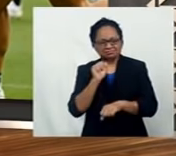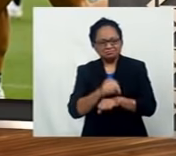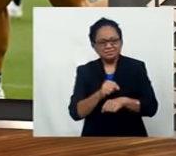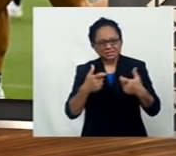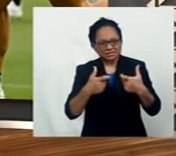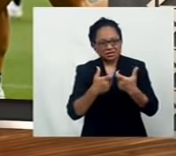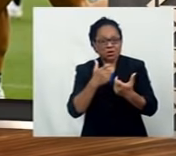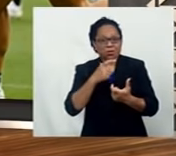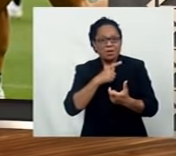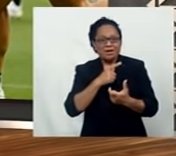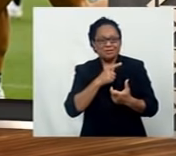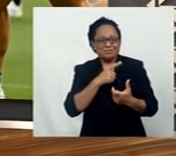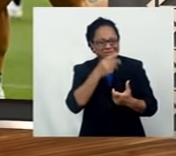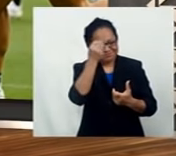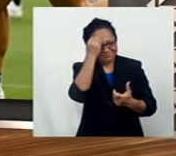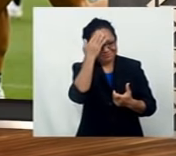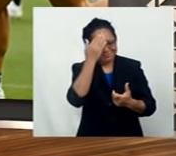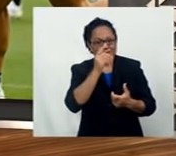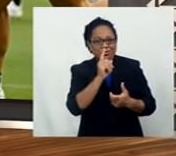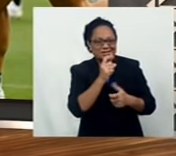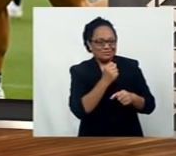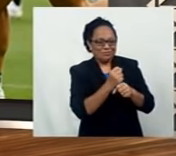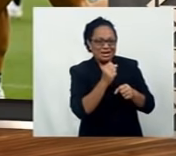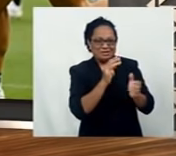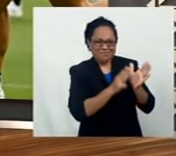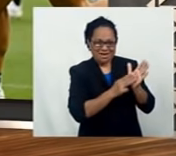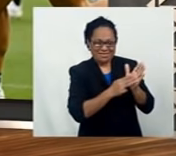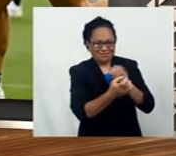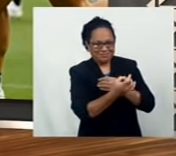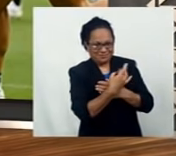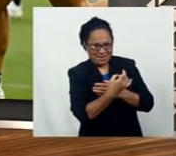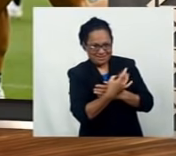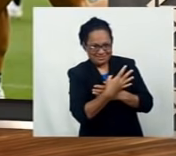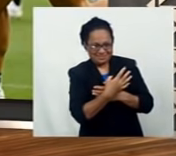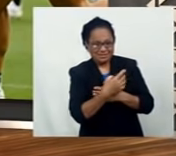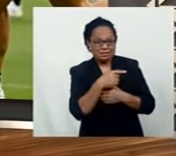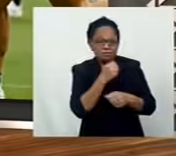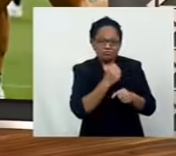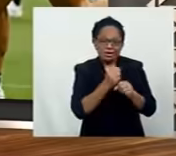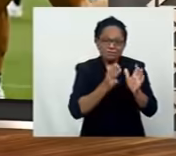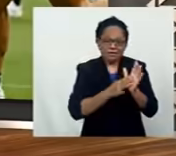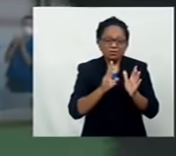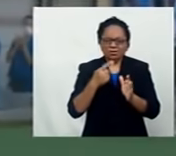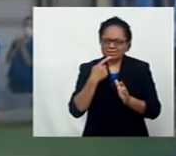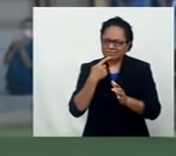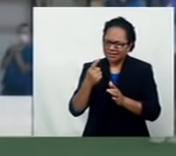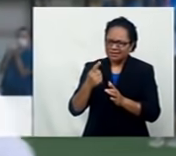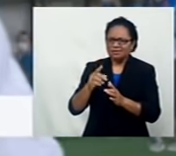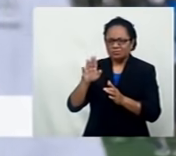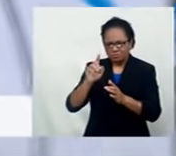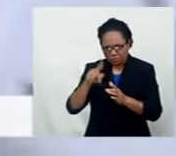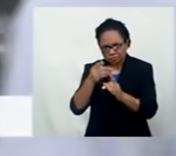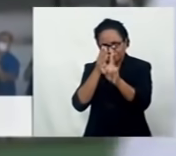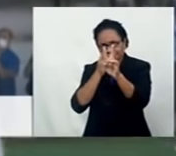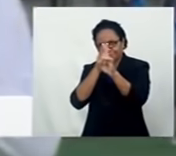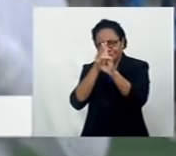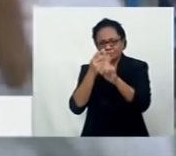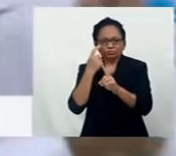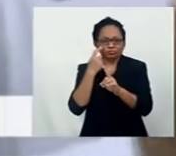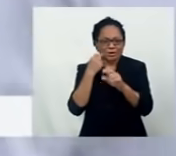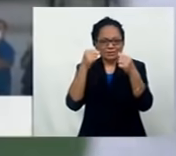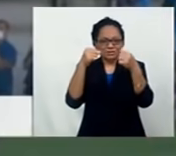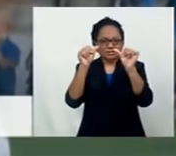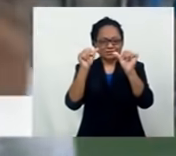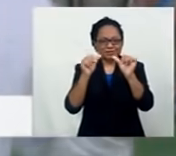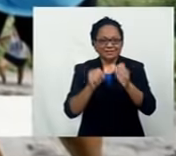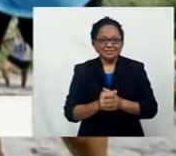from her late grandmother, who had always encouraged her to chase her dreams. Karlaini Tavi with this report. The Olympic medalists started